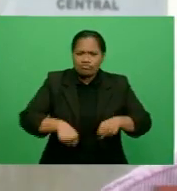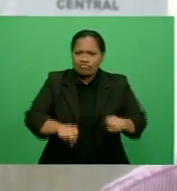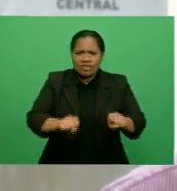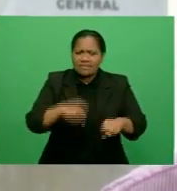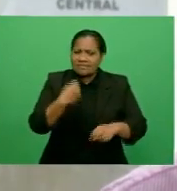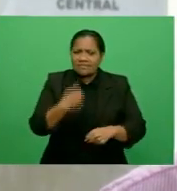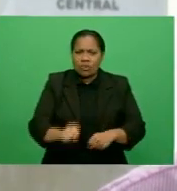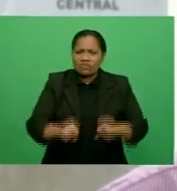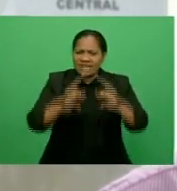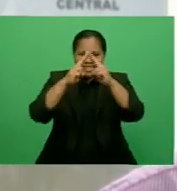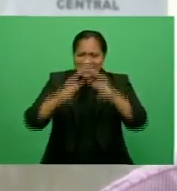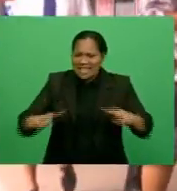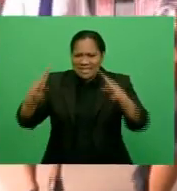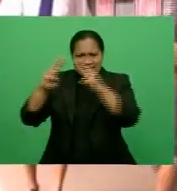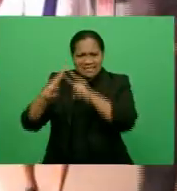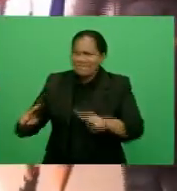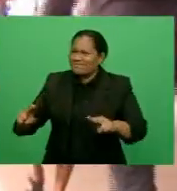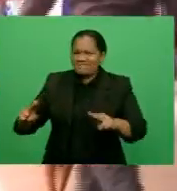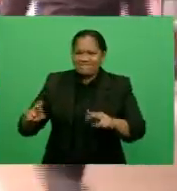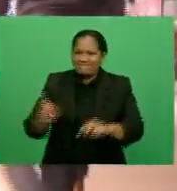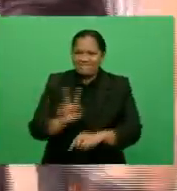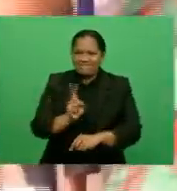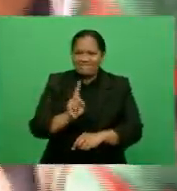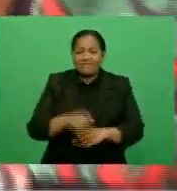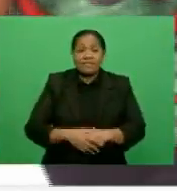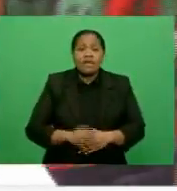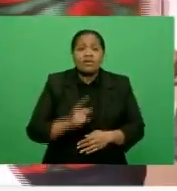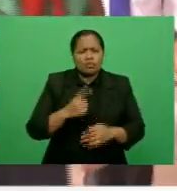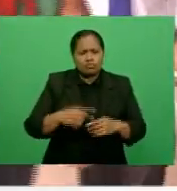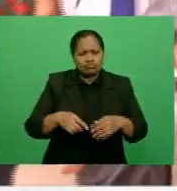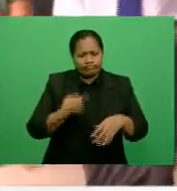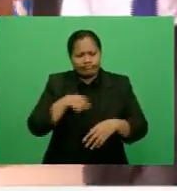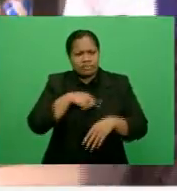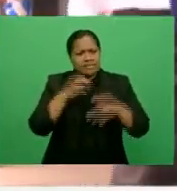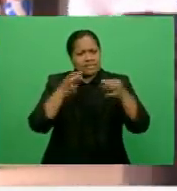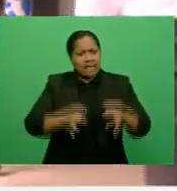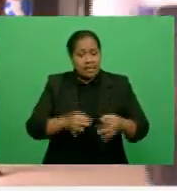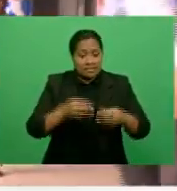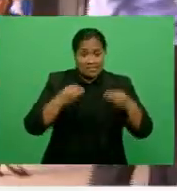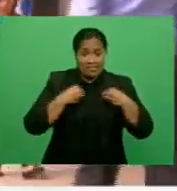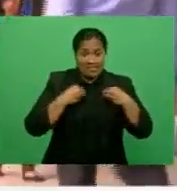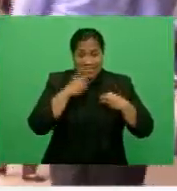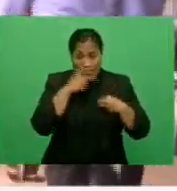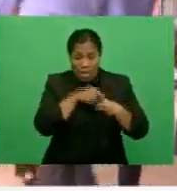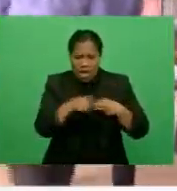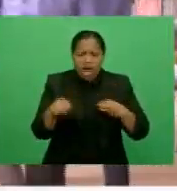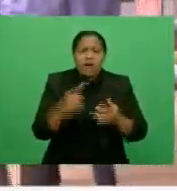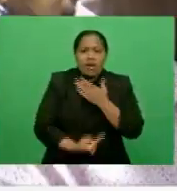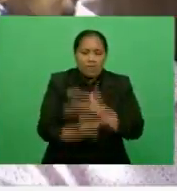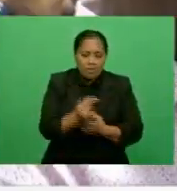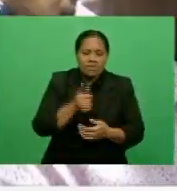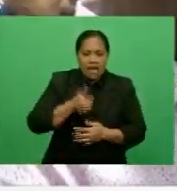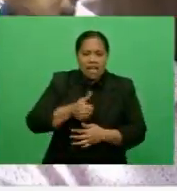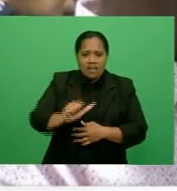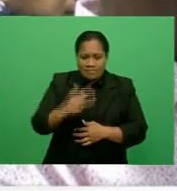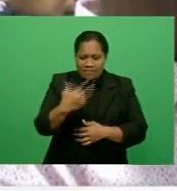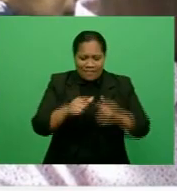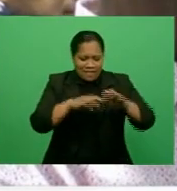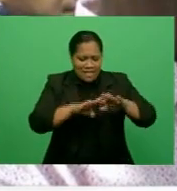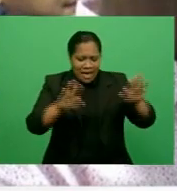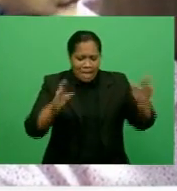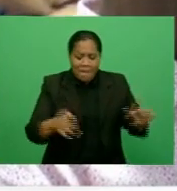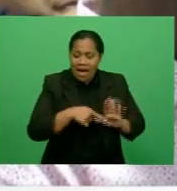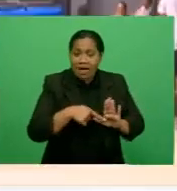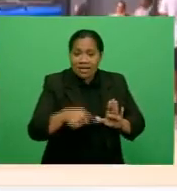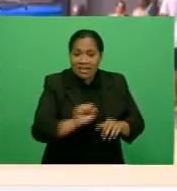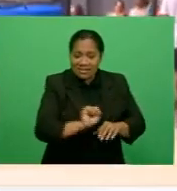What we have decided in the end is that retailers will be allowed to keep a table outside and